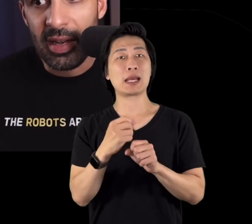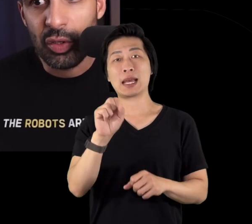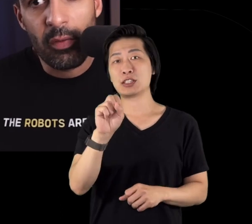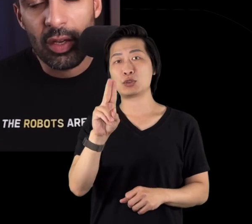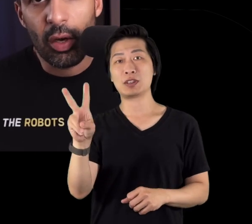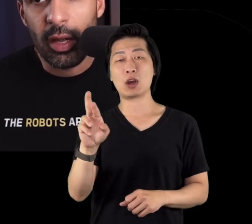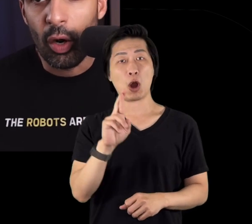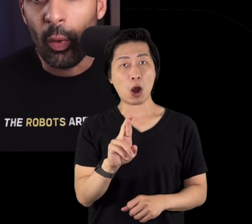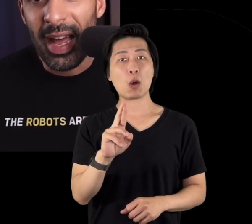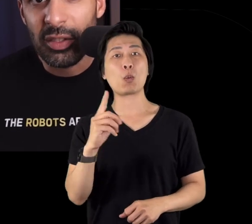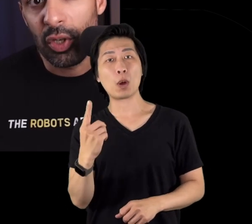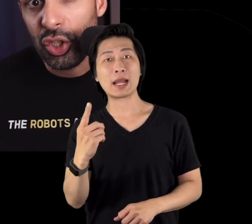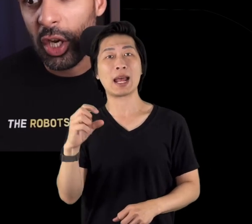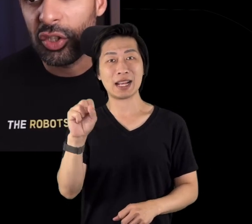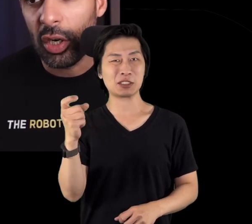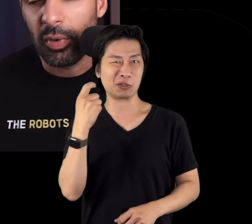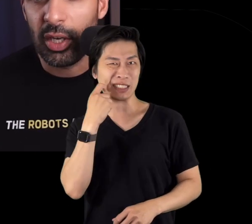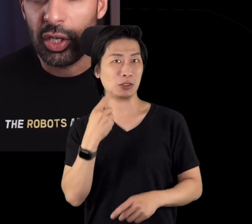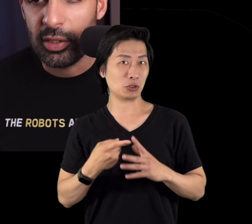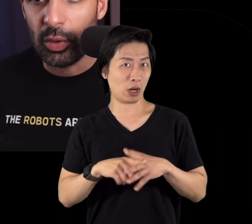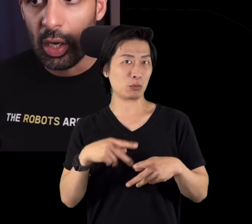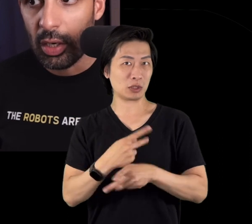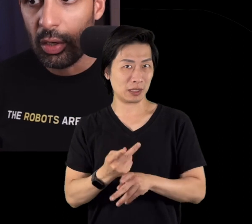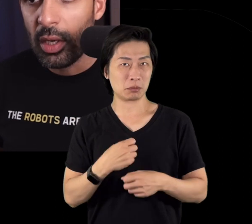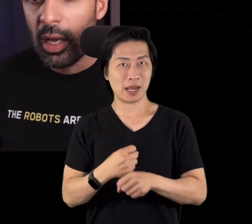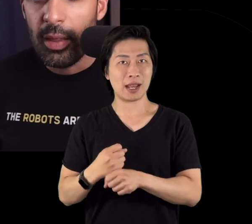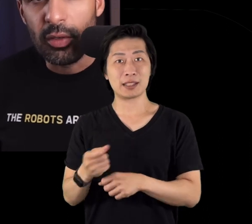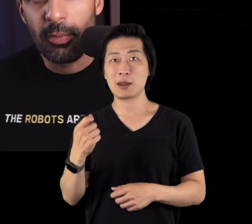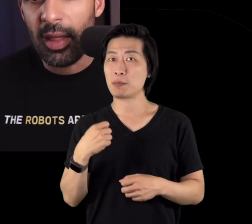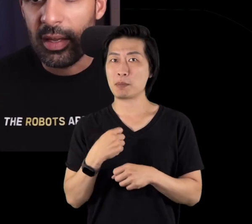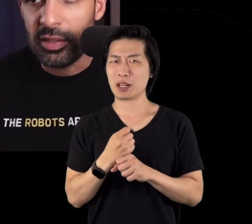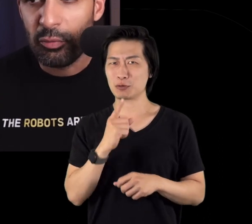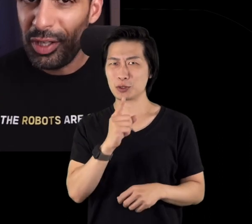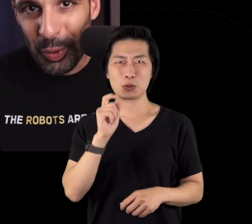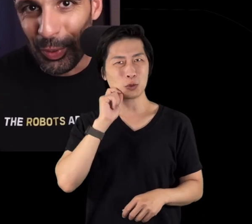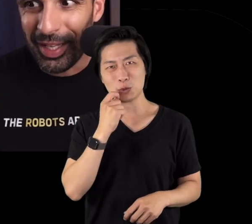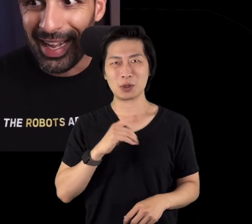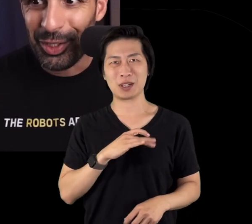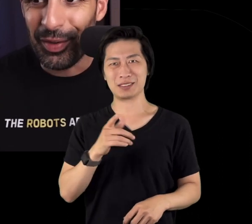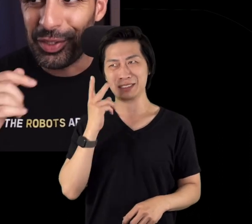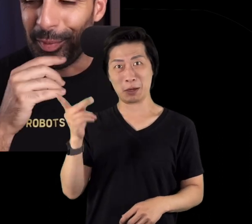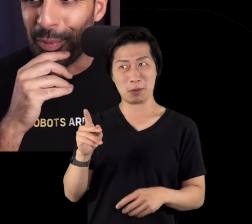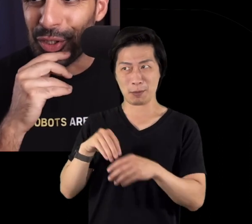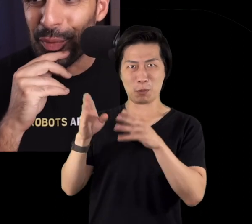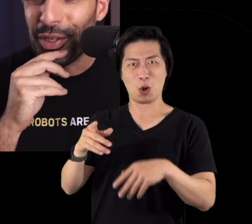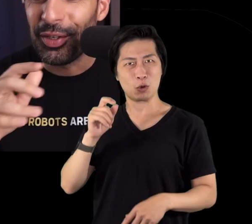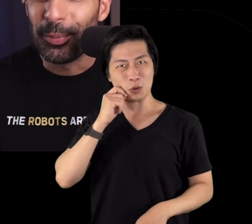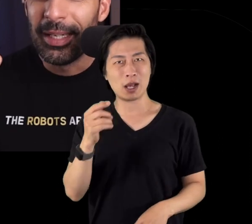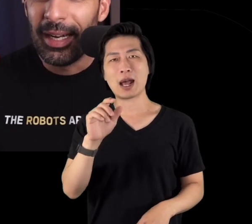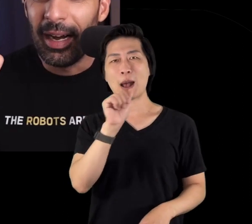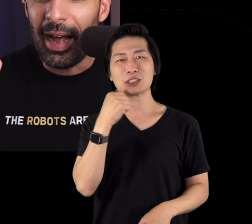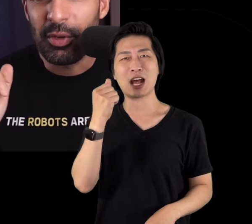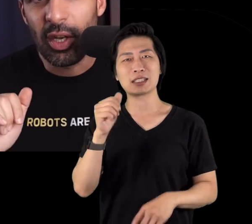this SUV called the R1S, which just started production not too long ago. And they also make these really cool looking, actually, if you see them in person, they're pretty